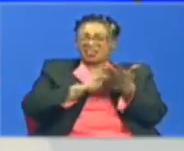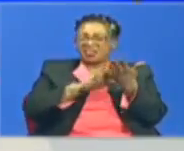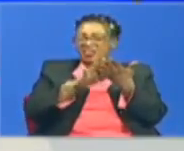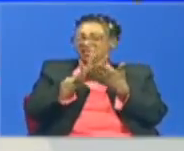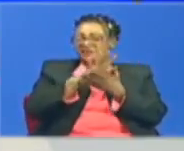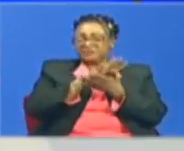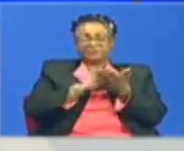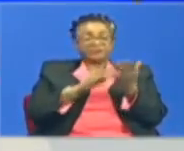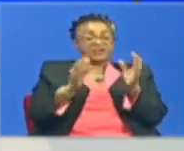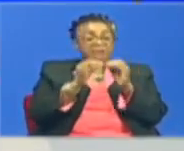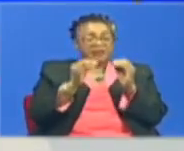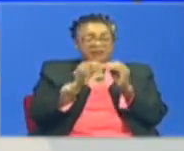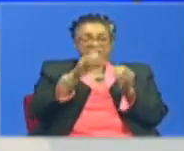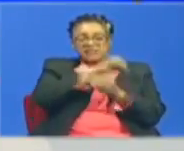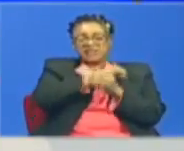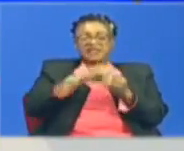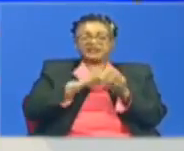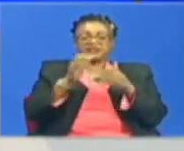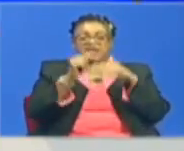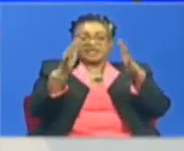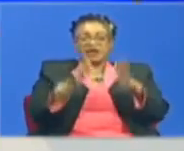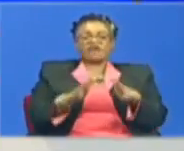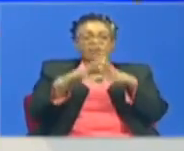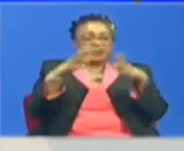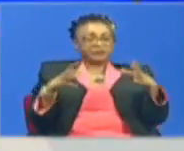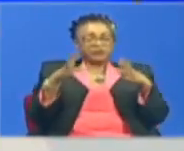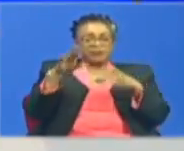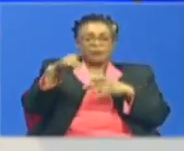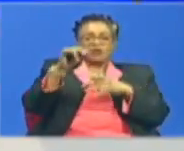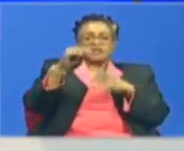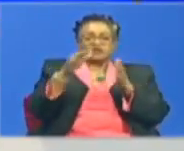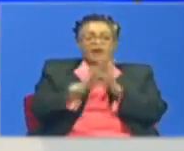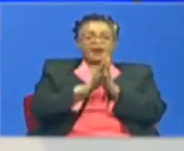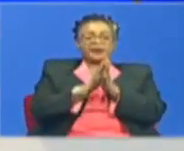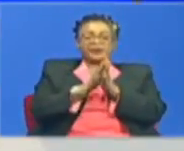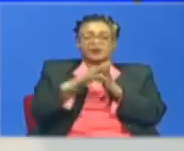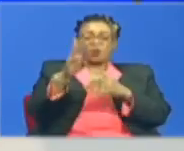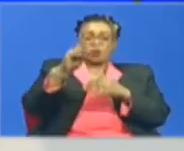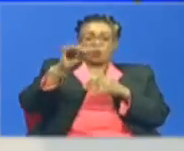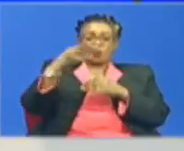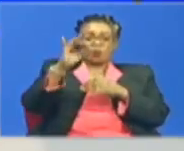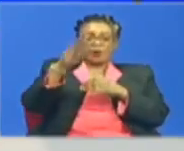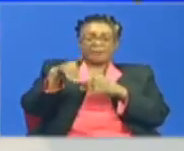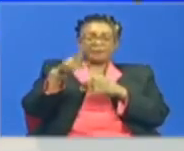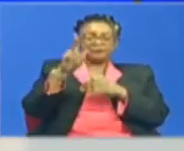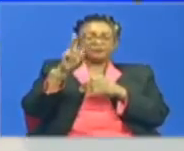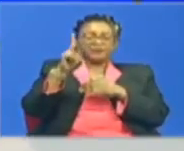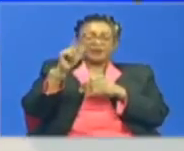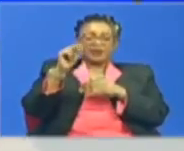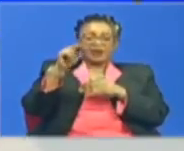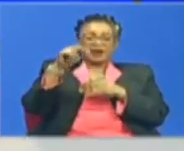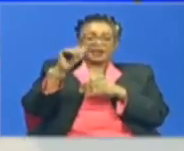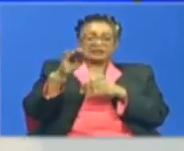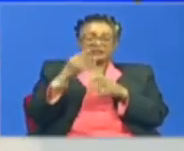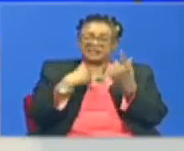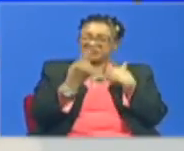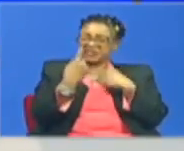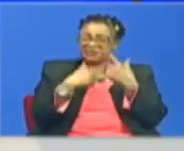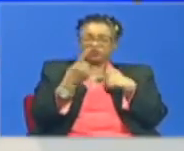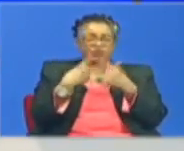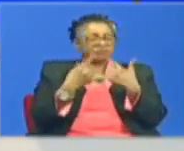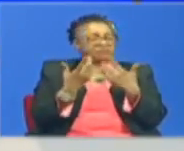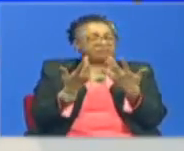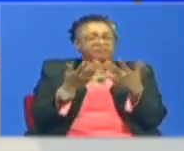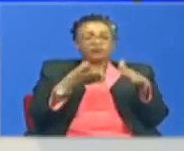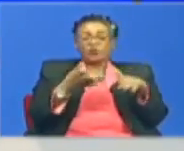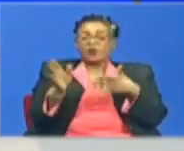the Senate leader of majority Samuel Poggisho and minority whip Irungu Kangata, said the discussions were centered on ways in